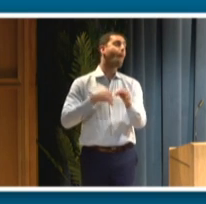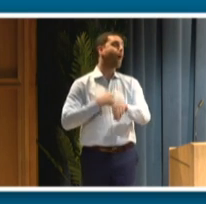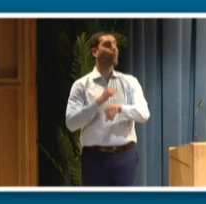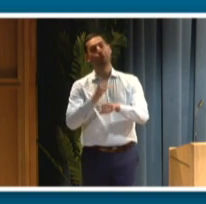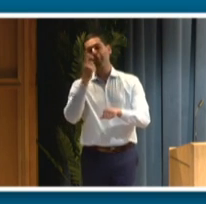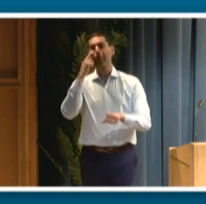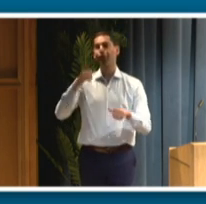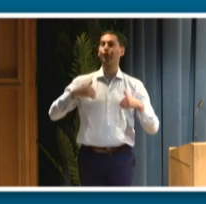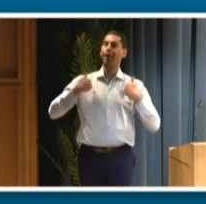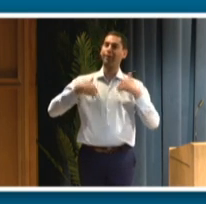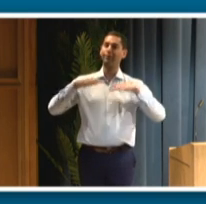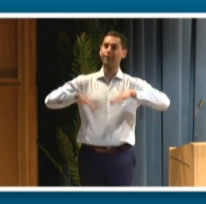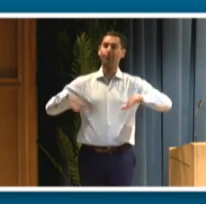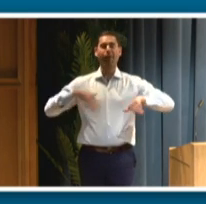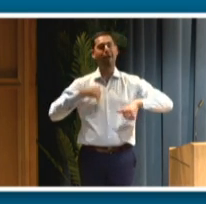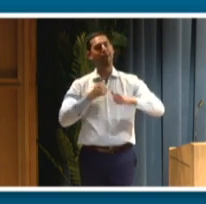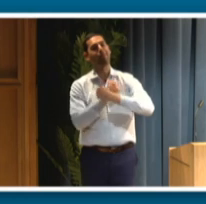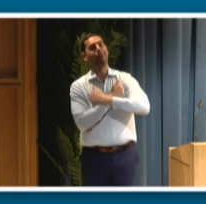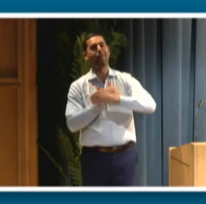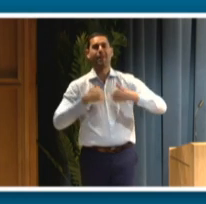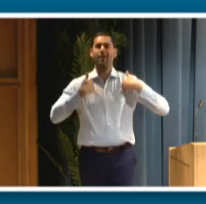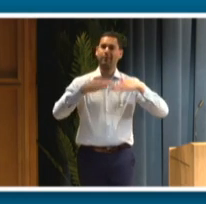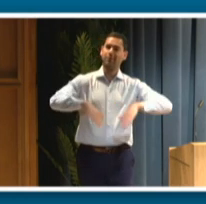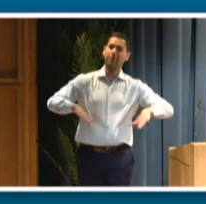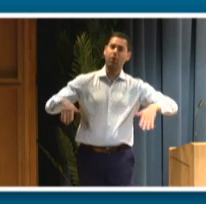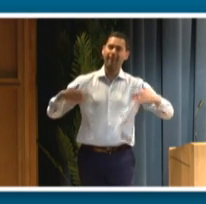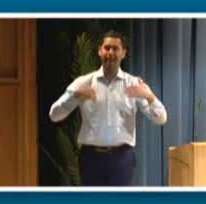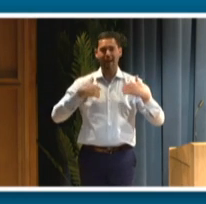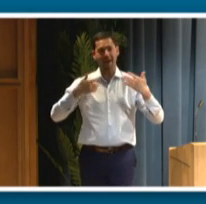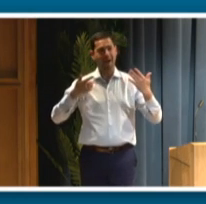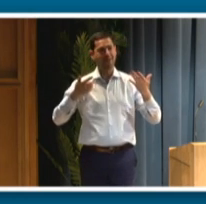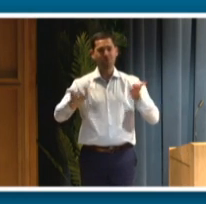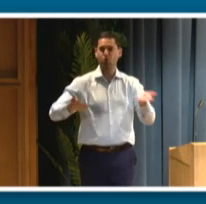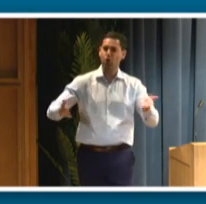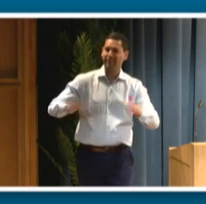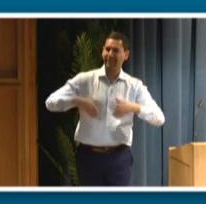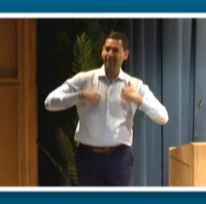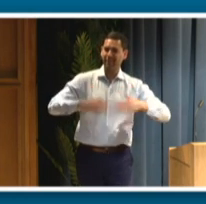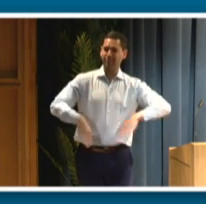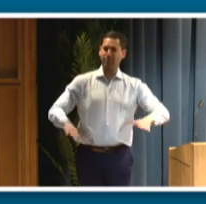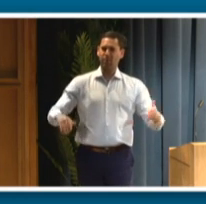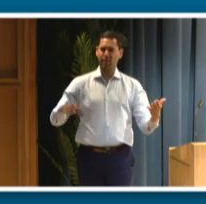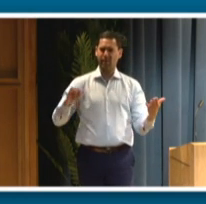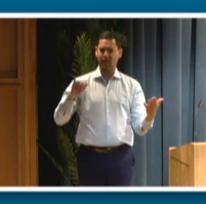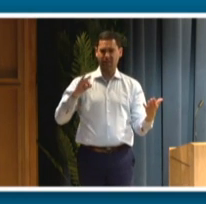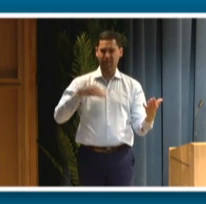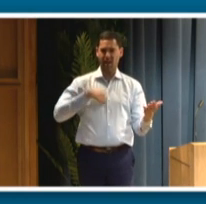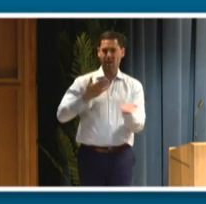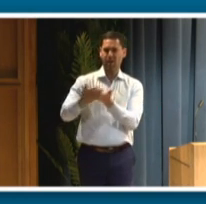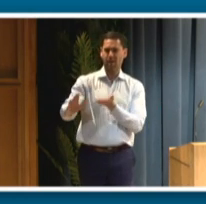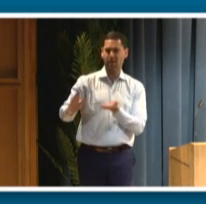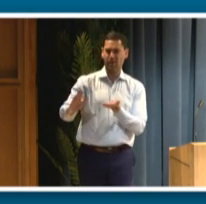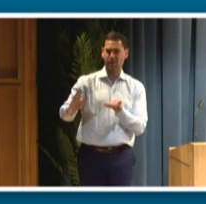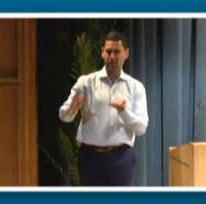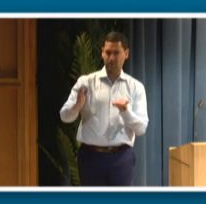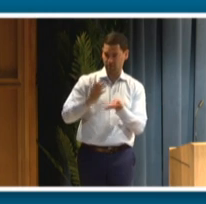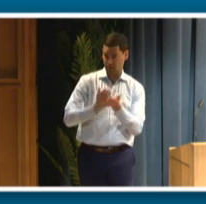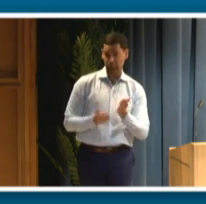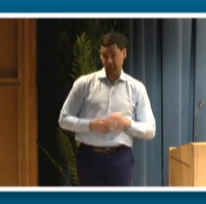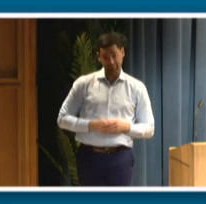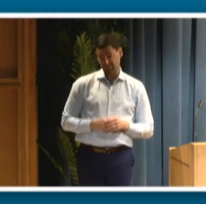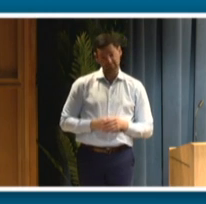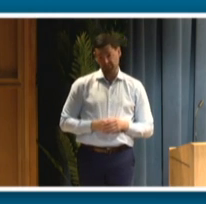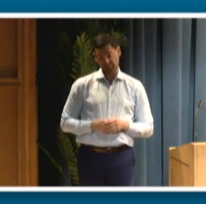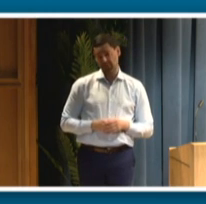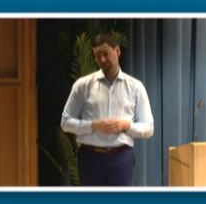can't claim to be in service to young people if that only includes some of them. Right. And not all of them.